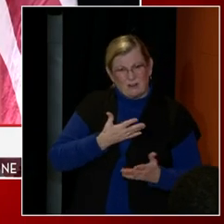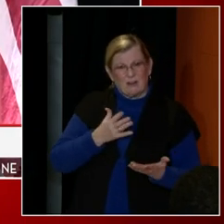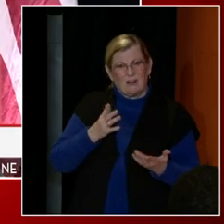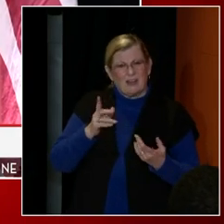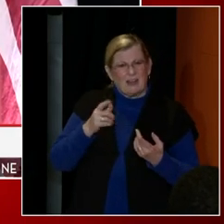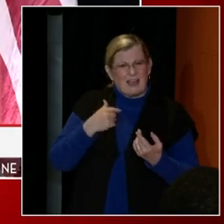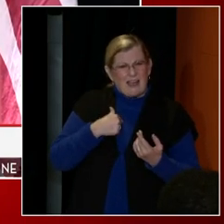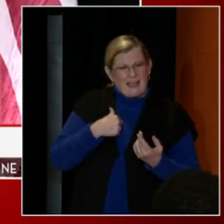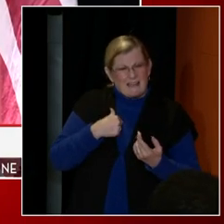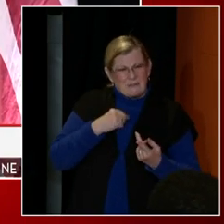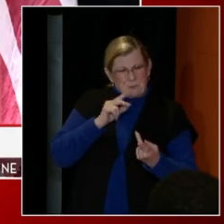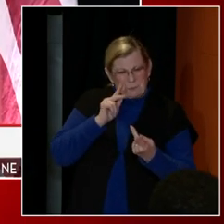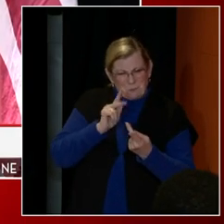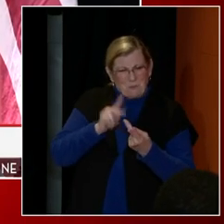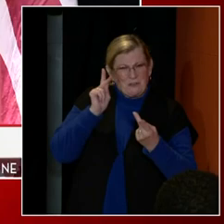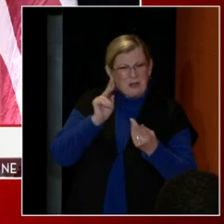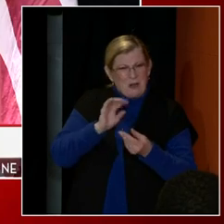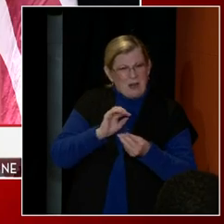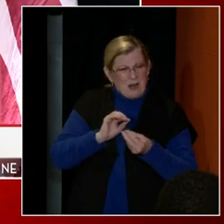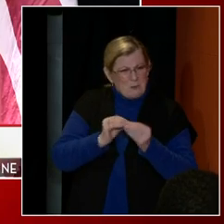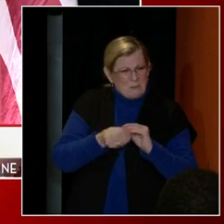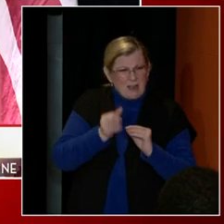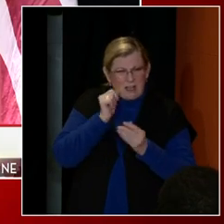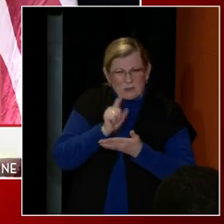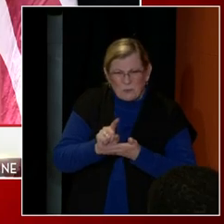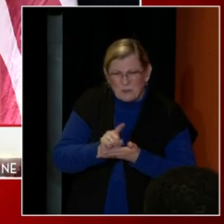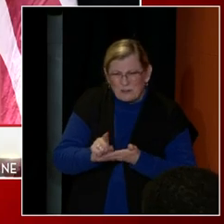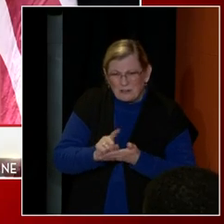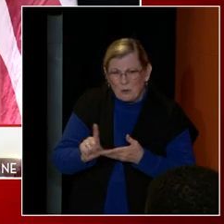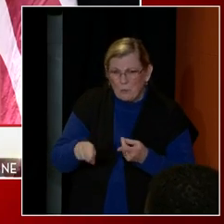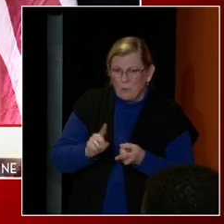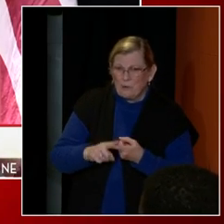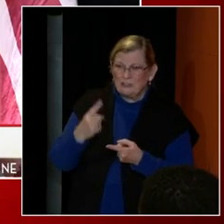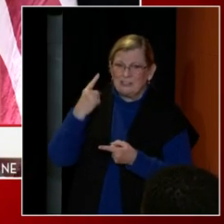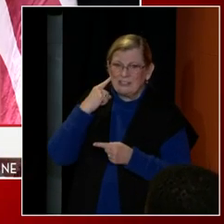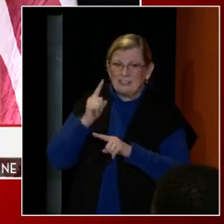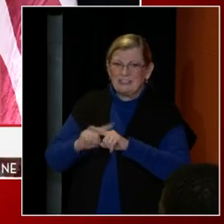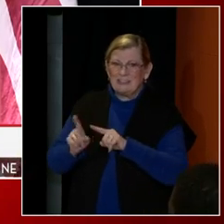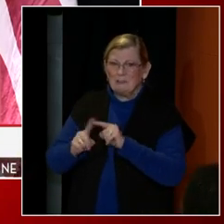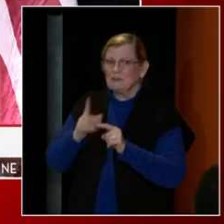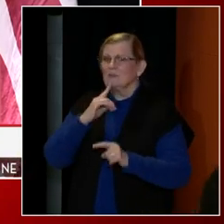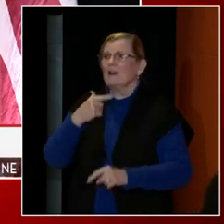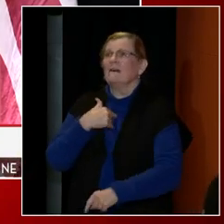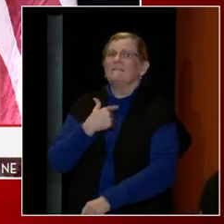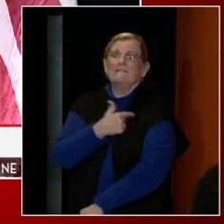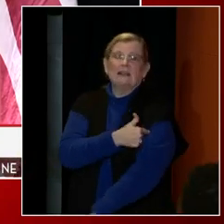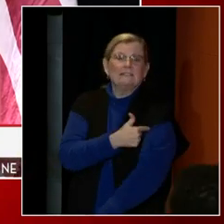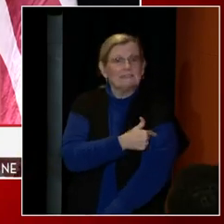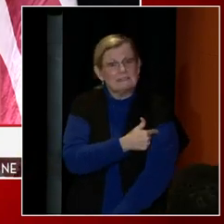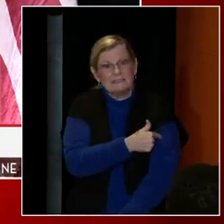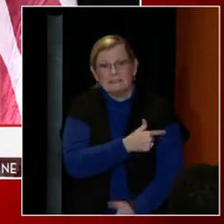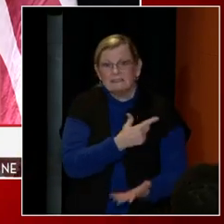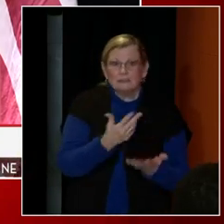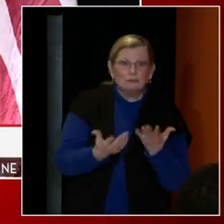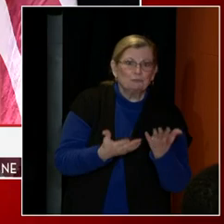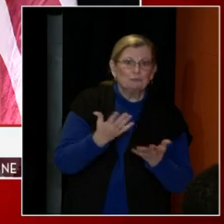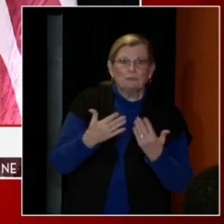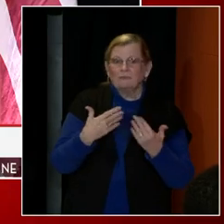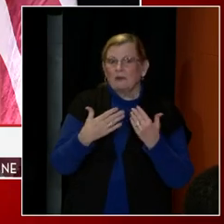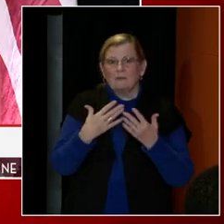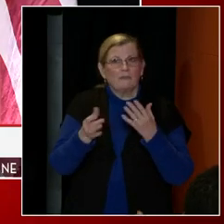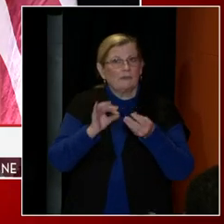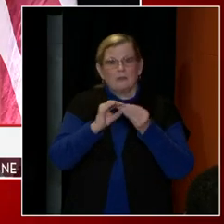So when you hear other jurisdictions saying that we're going to vaccinate X number of people by the end of